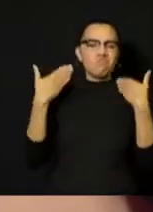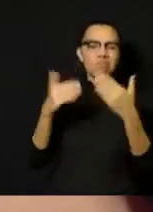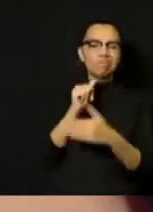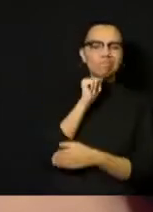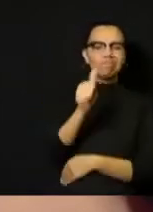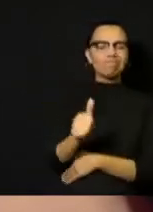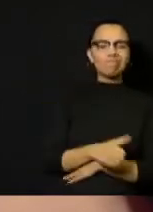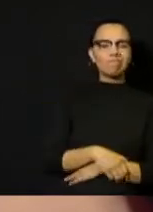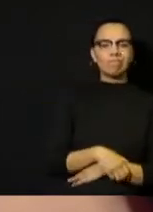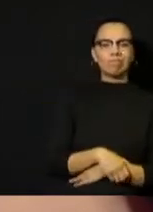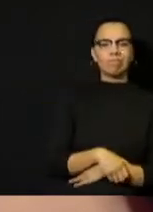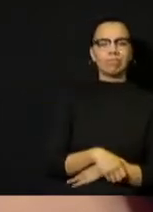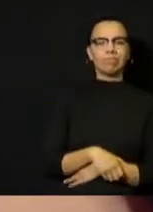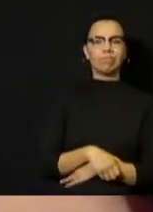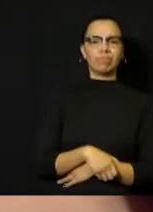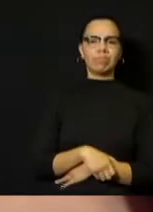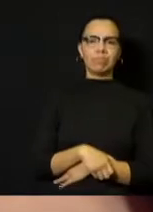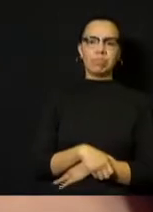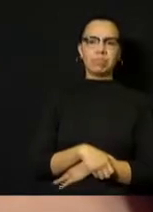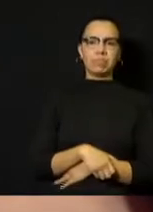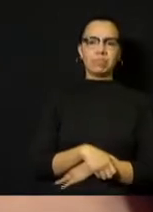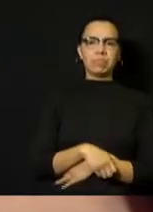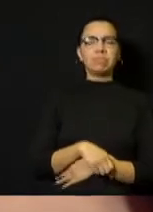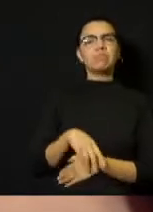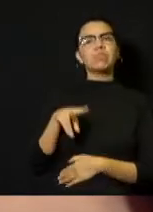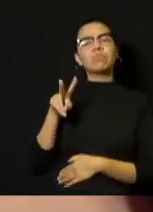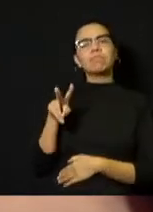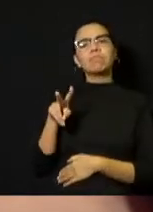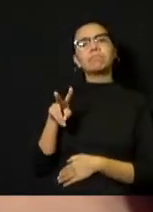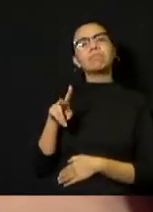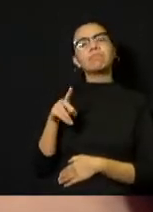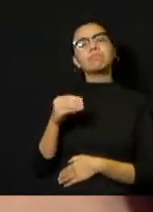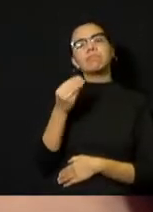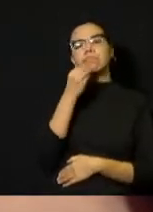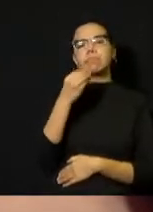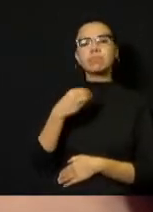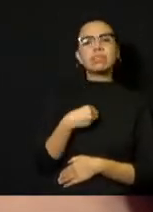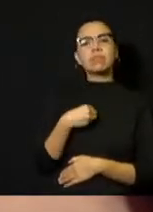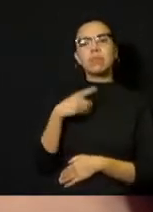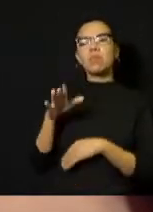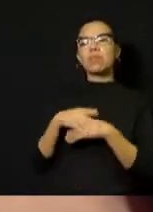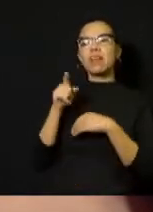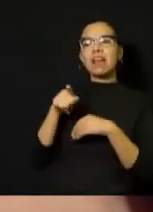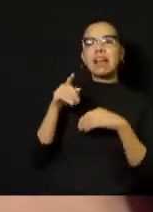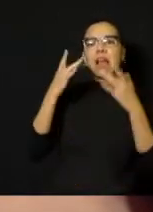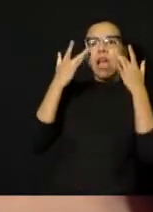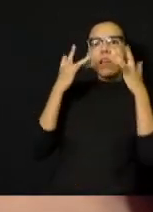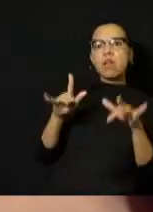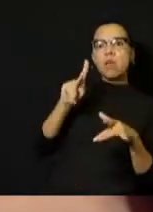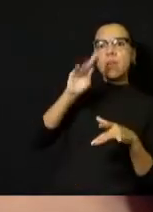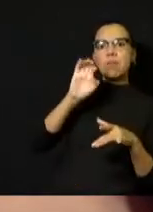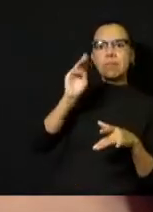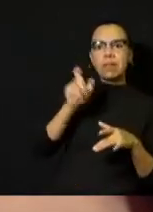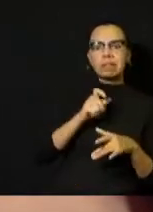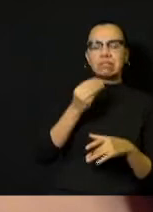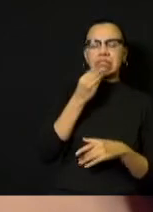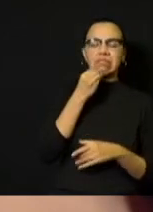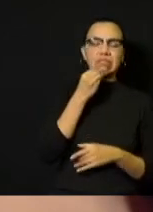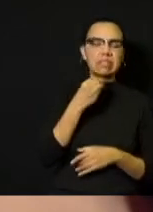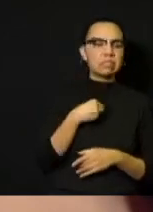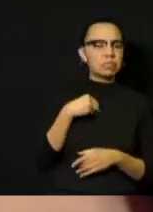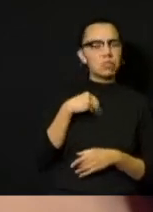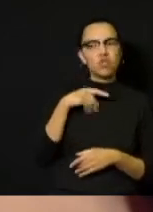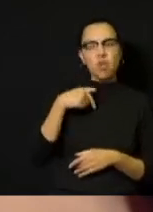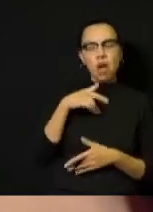I have no confidence in myself a lot. I had no other choice. He quit Pemex